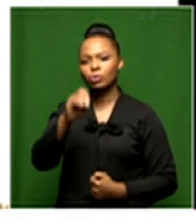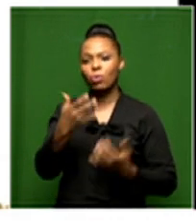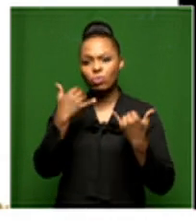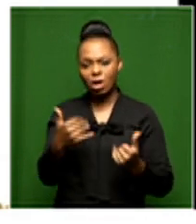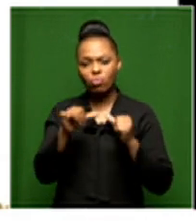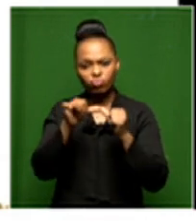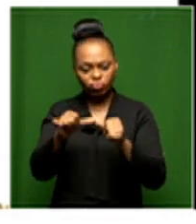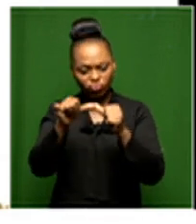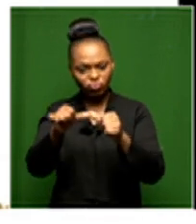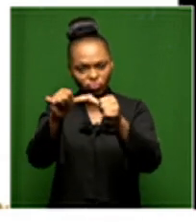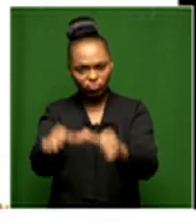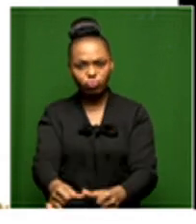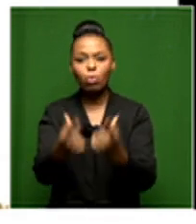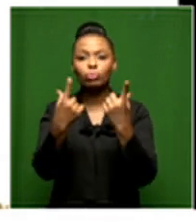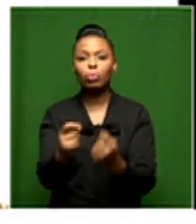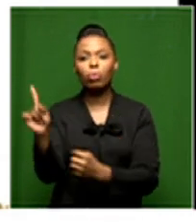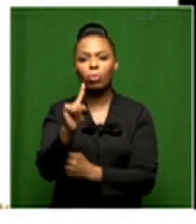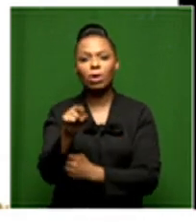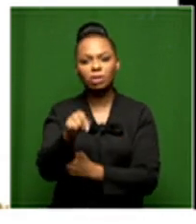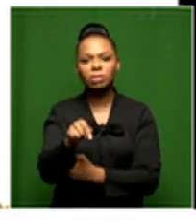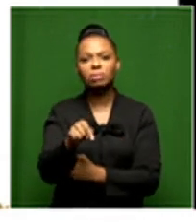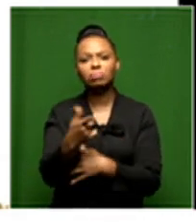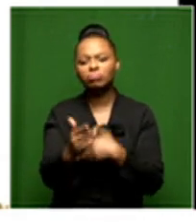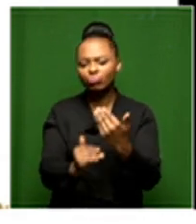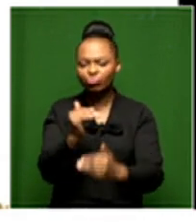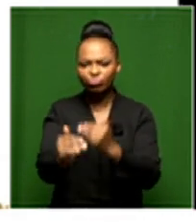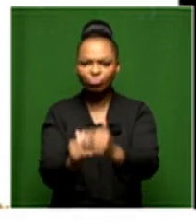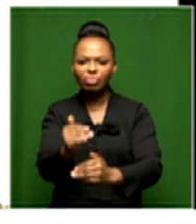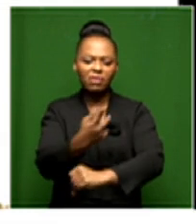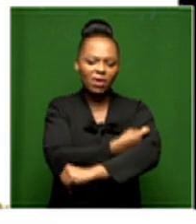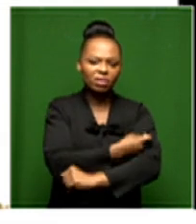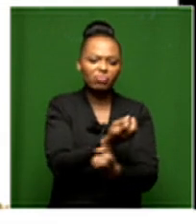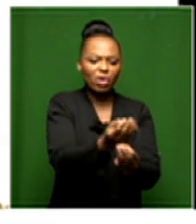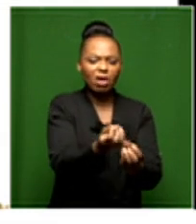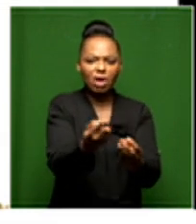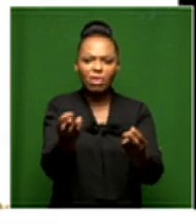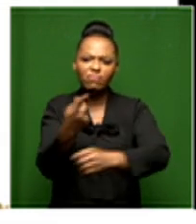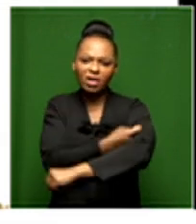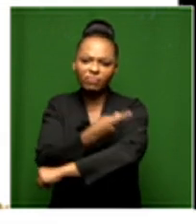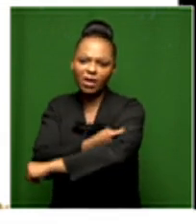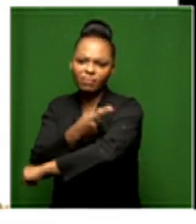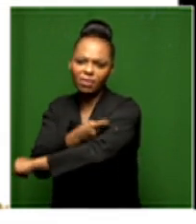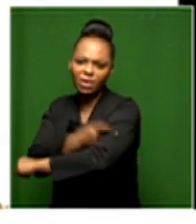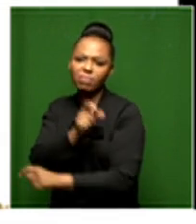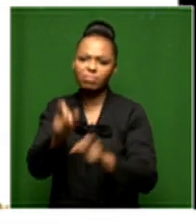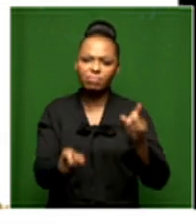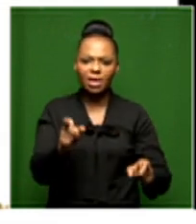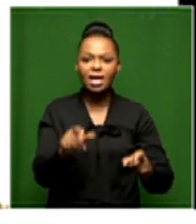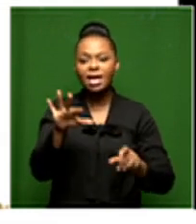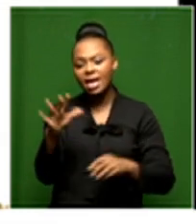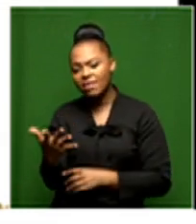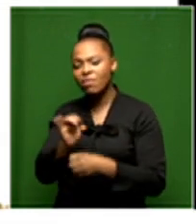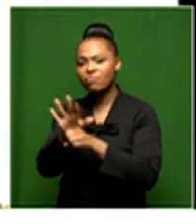continue to move on along the pathway of vaccinating people, and if the variant proves to be